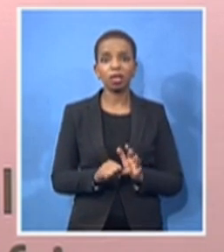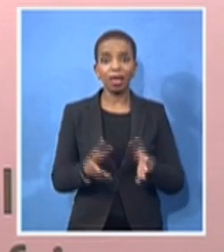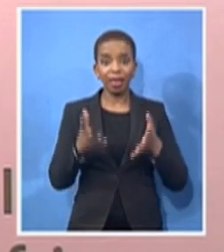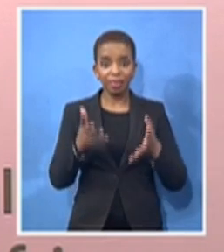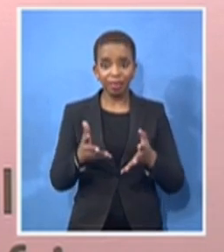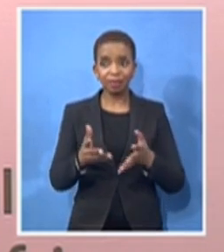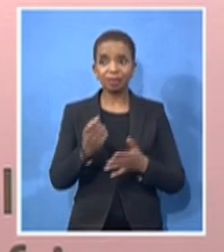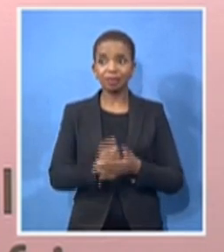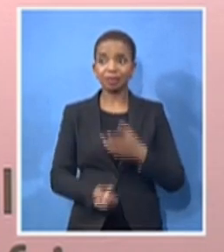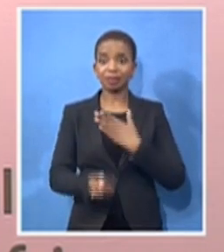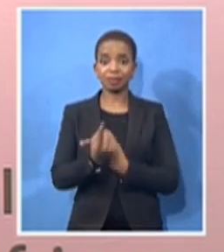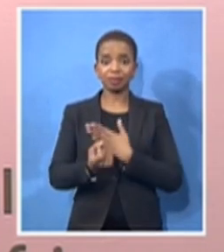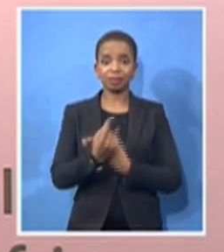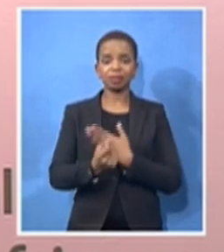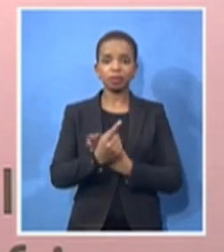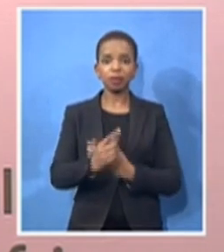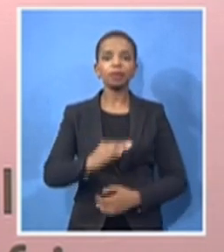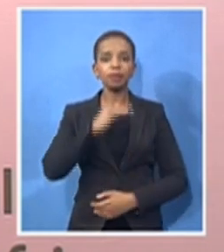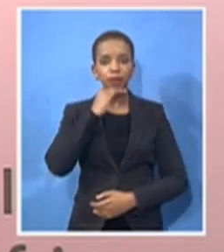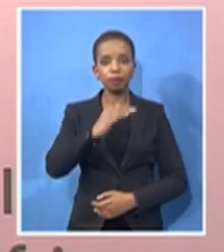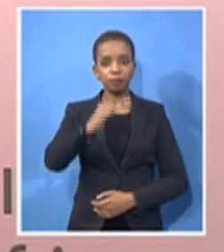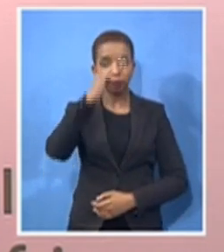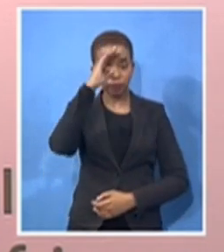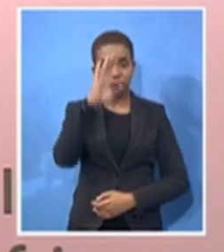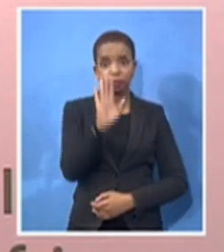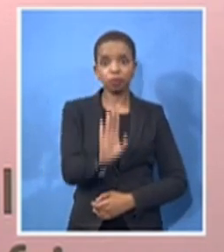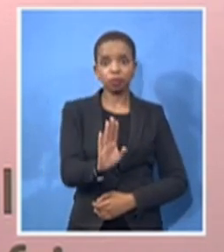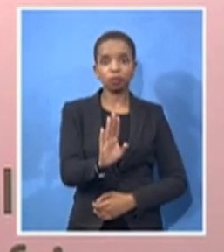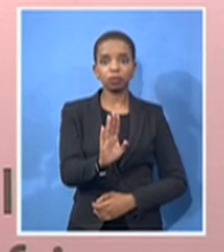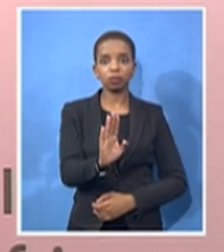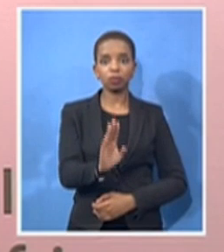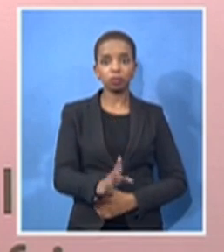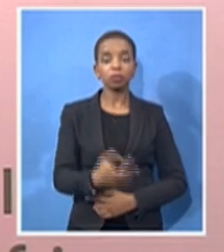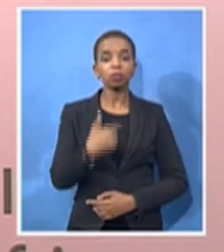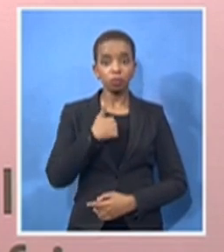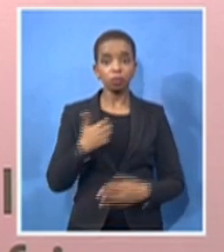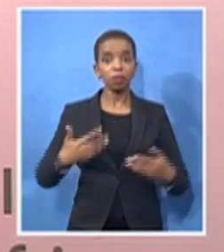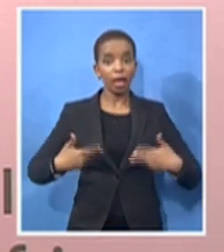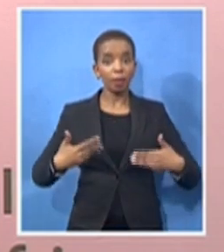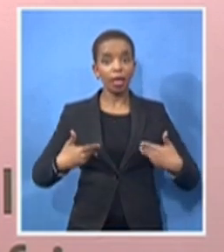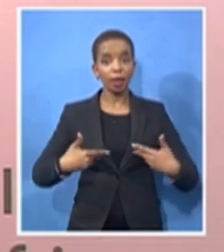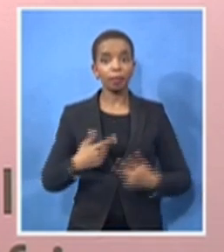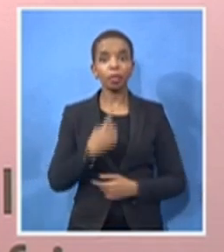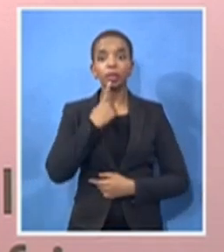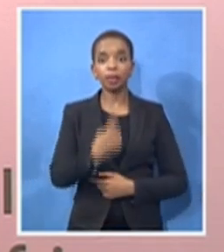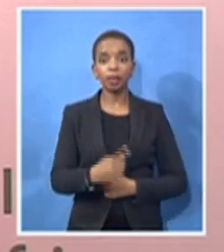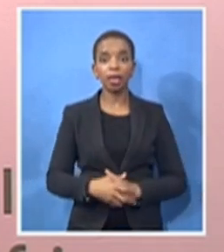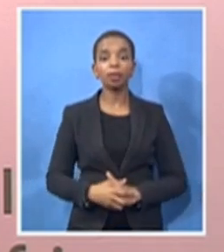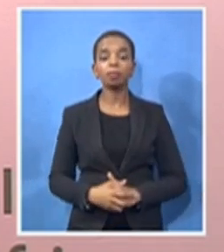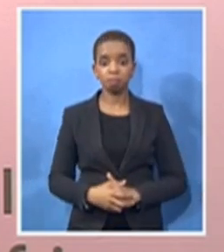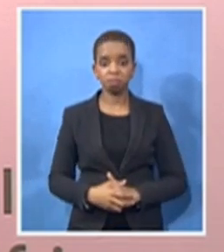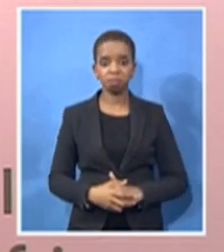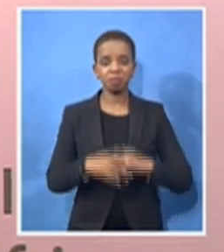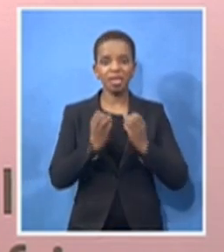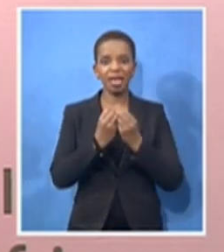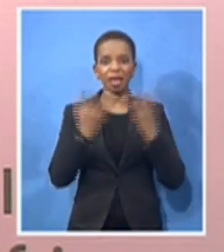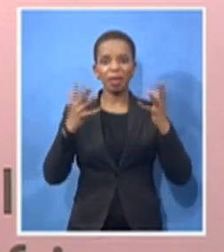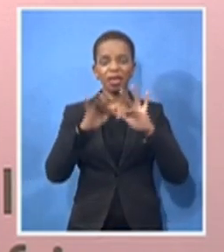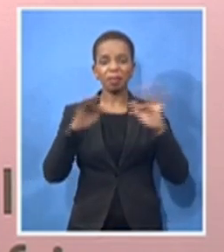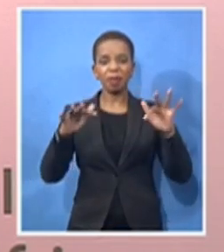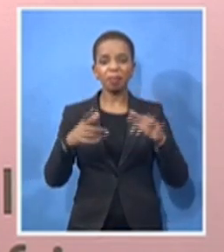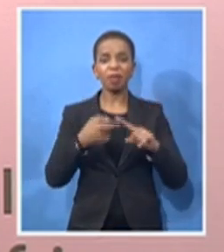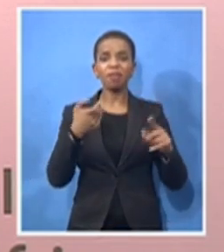glad to say that there are many American people who have stood on that side of the principle of